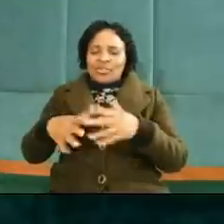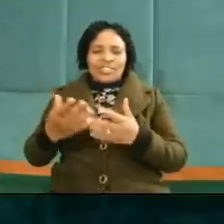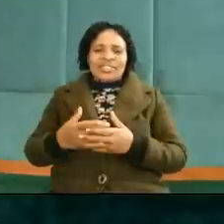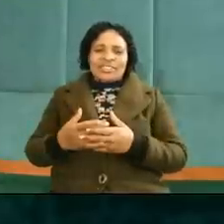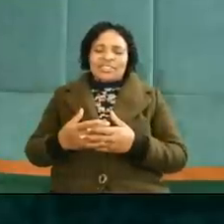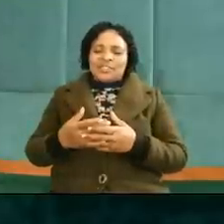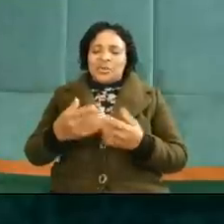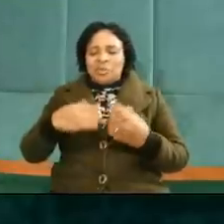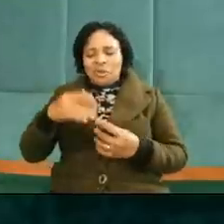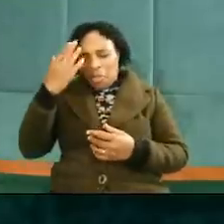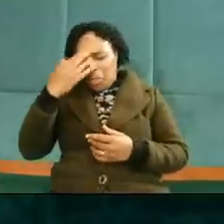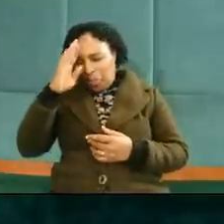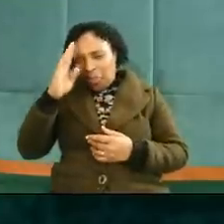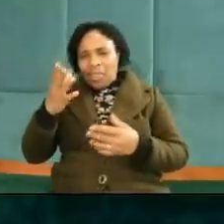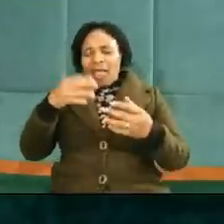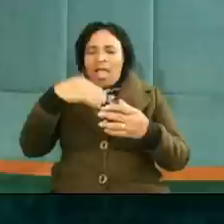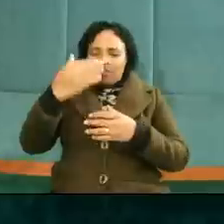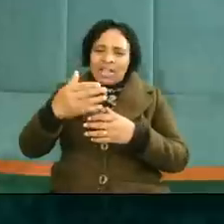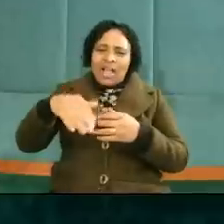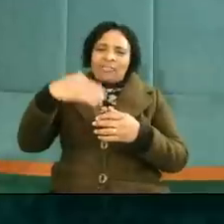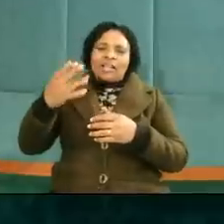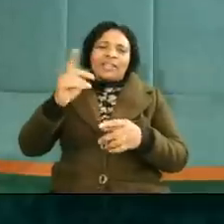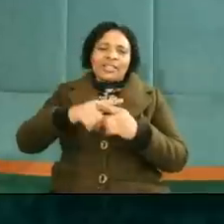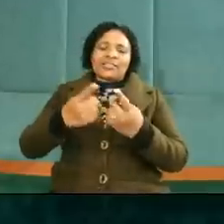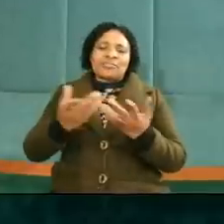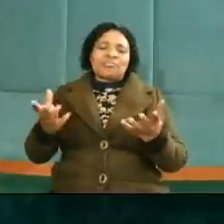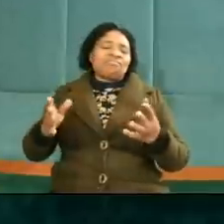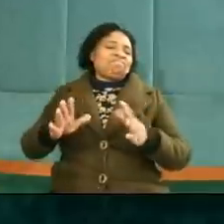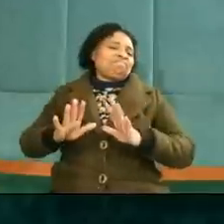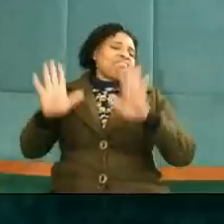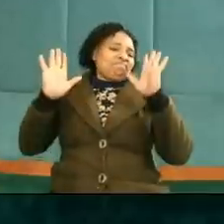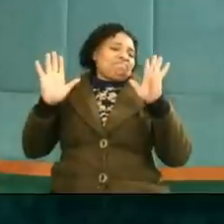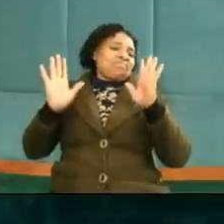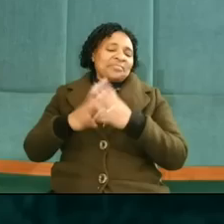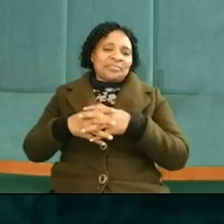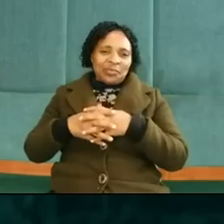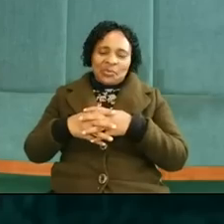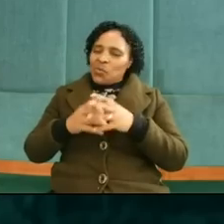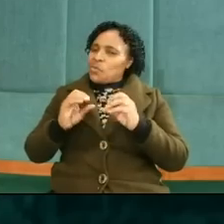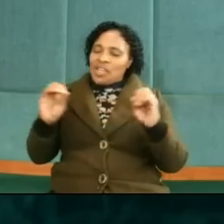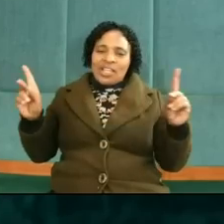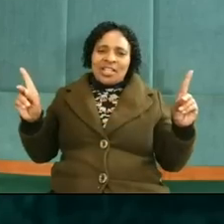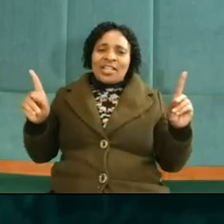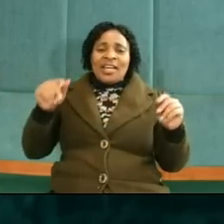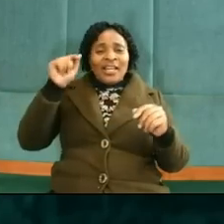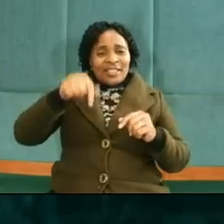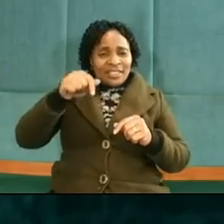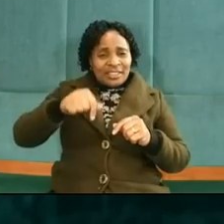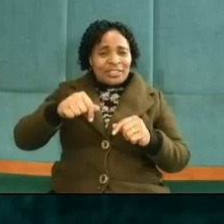So people would be disappointed after disappointed, and after a while they just give up. Ah, so that is one of the, out